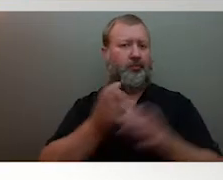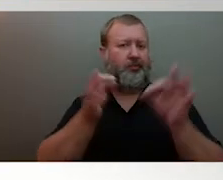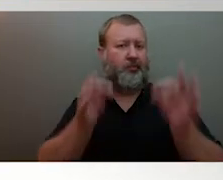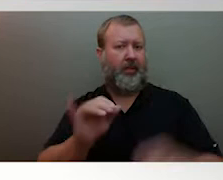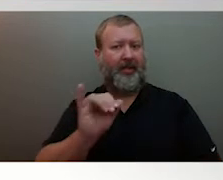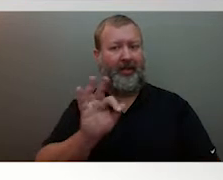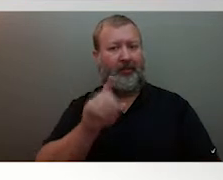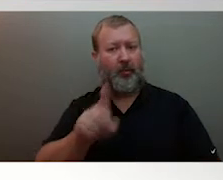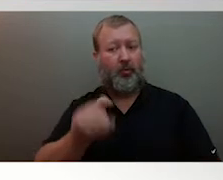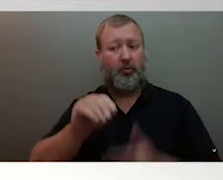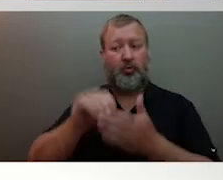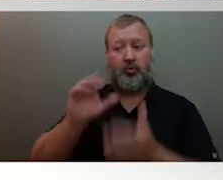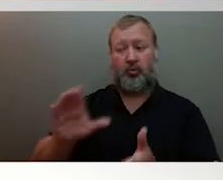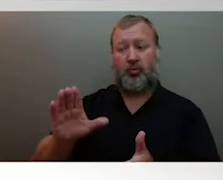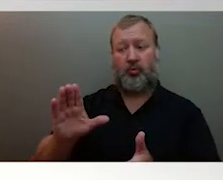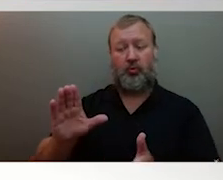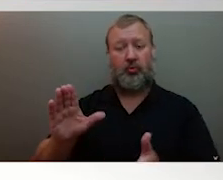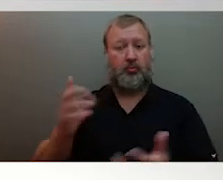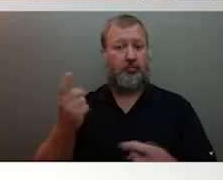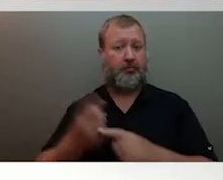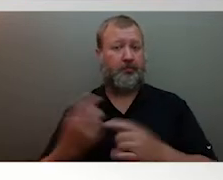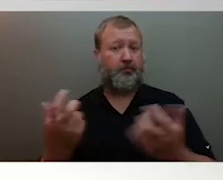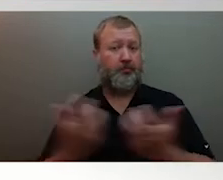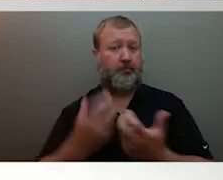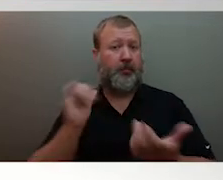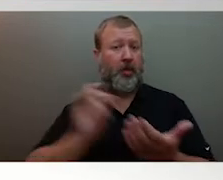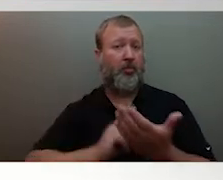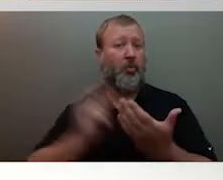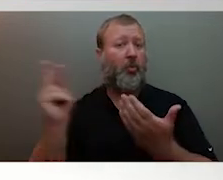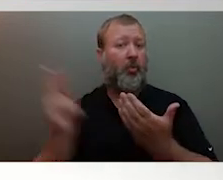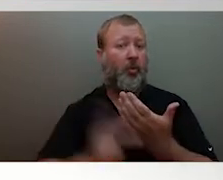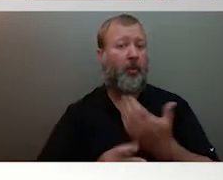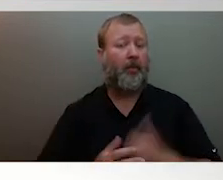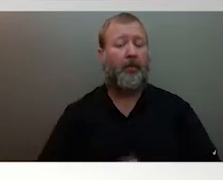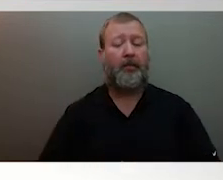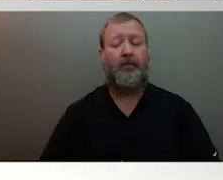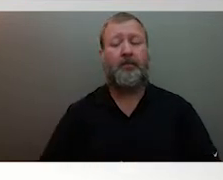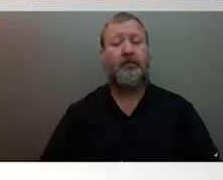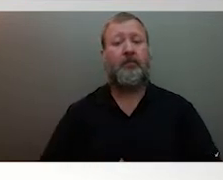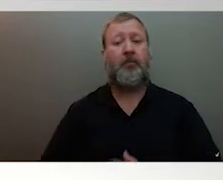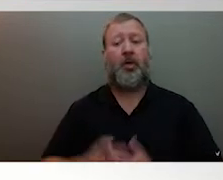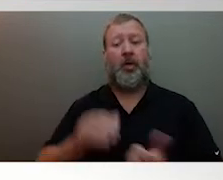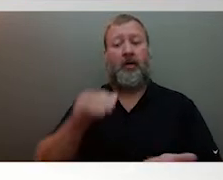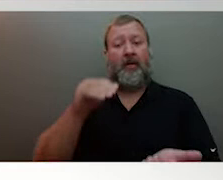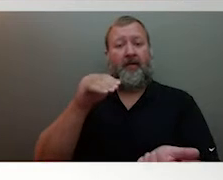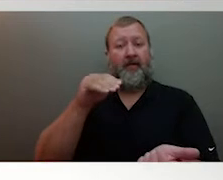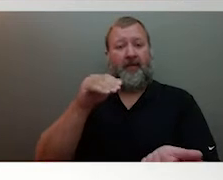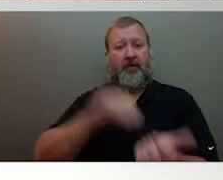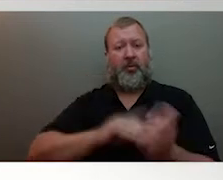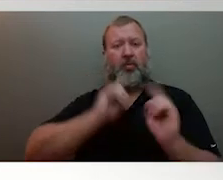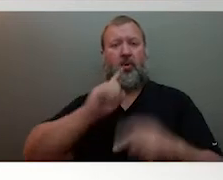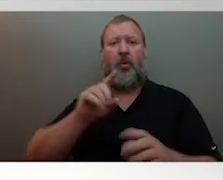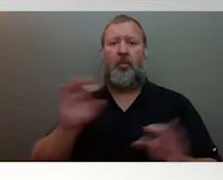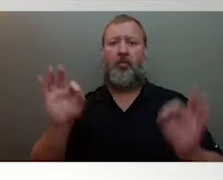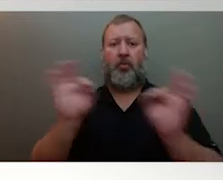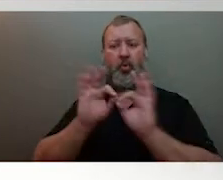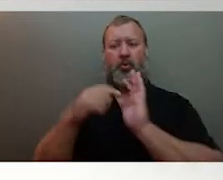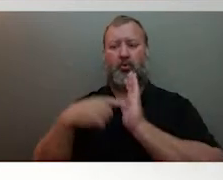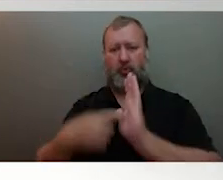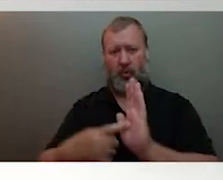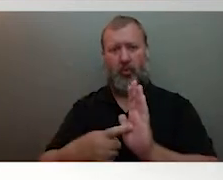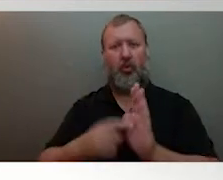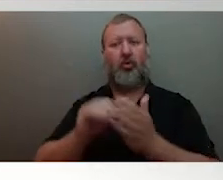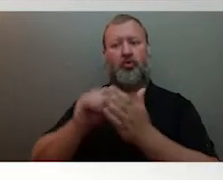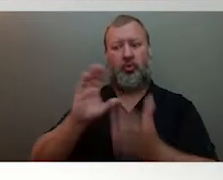if your student is eligible for hospital homebound. So on the physician's report, it must indicate that the student is going to